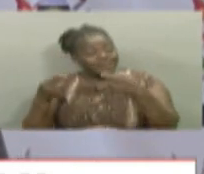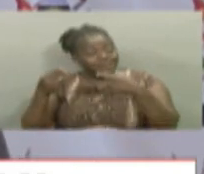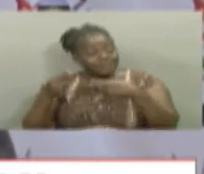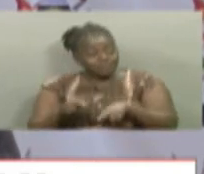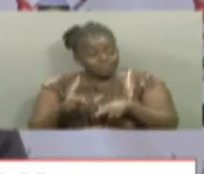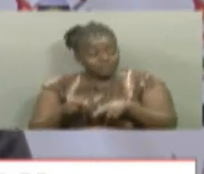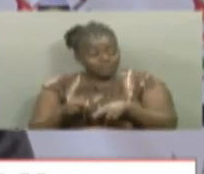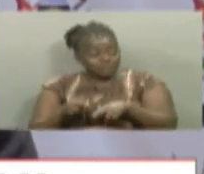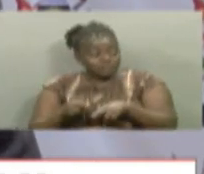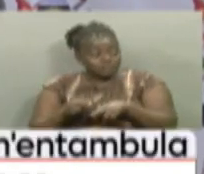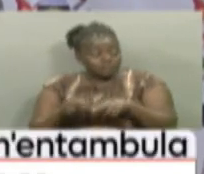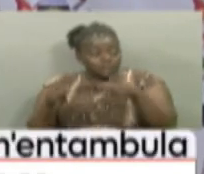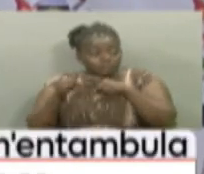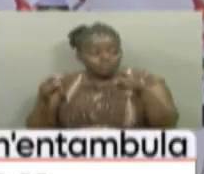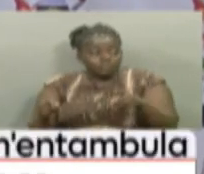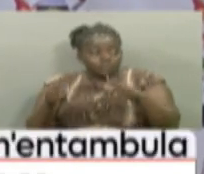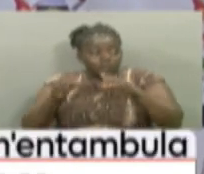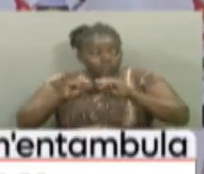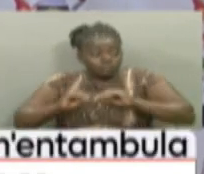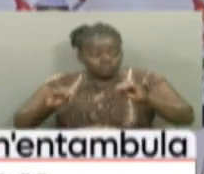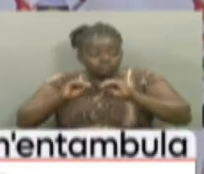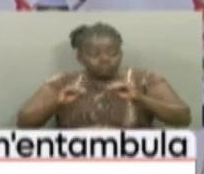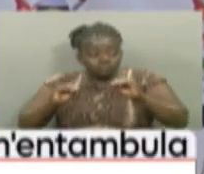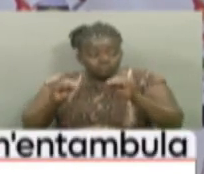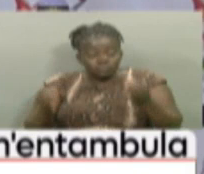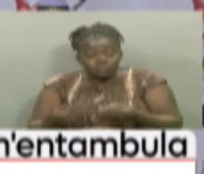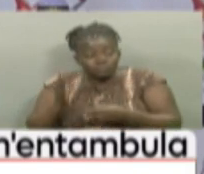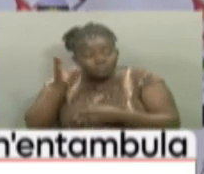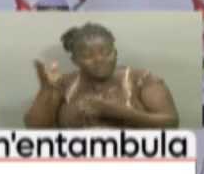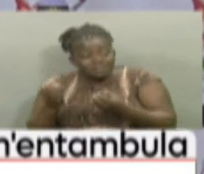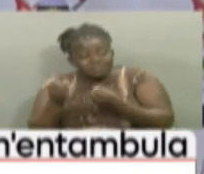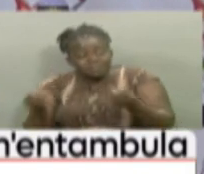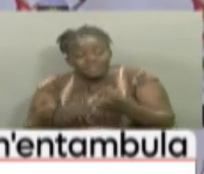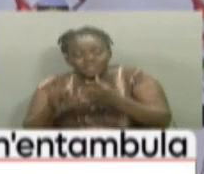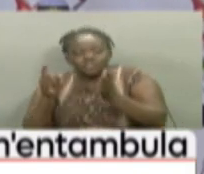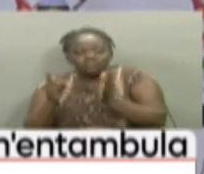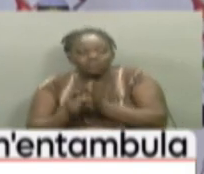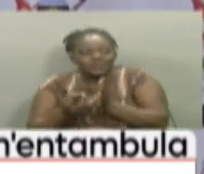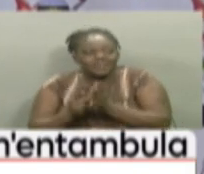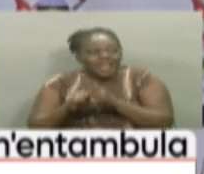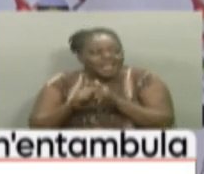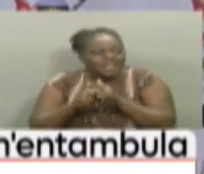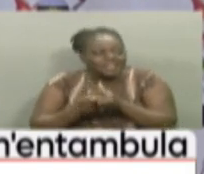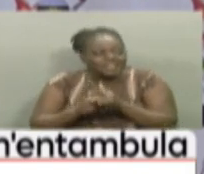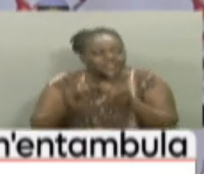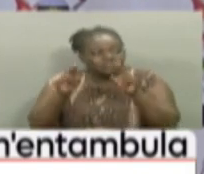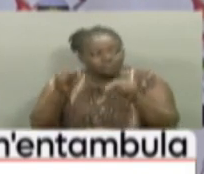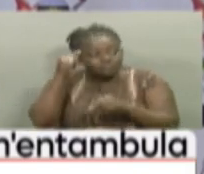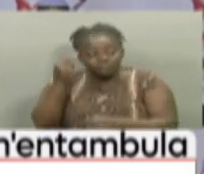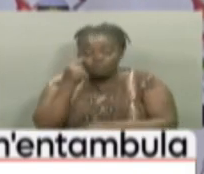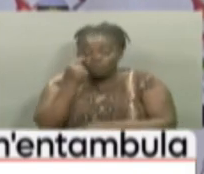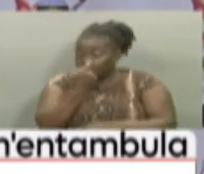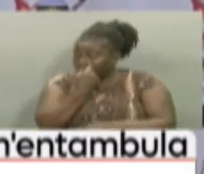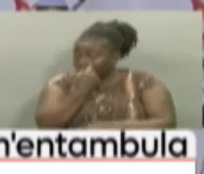naye emitwe mingi mubawulidde ba doctor engineer. Siba dokita ba maso,